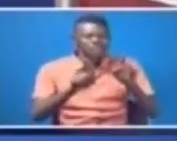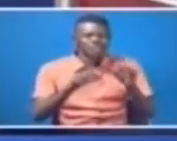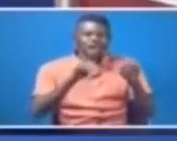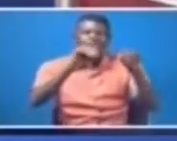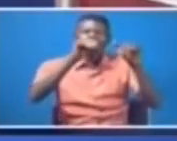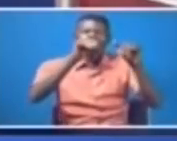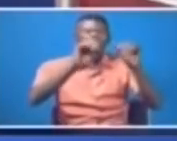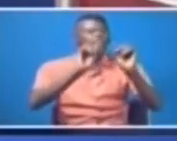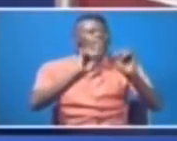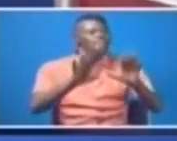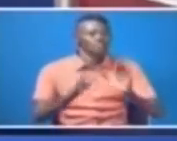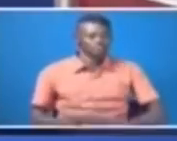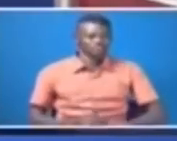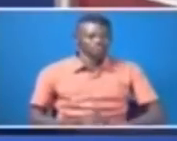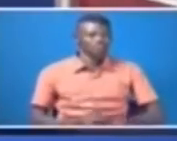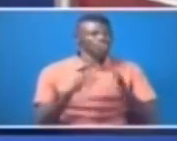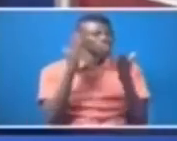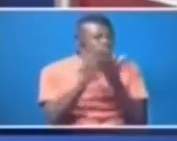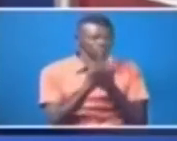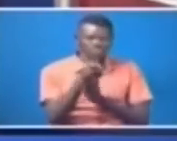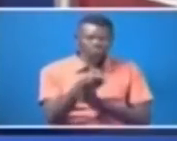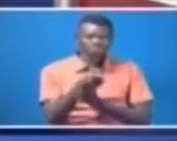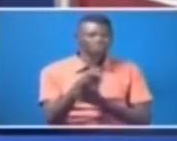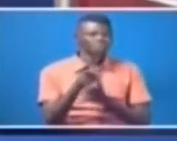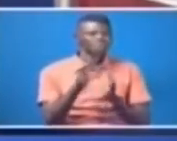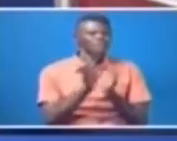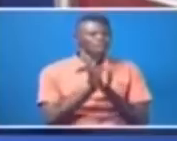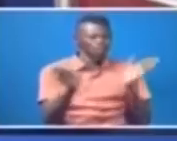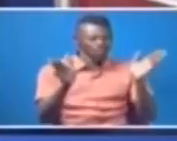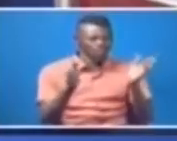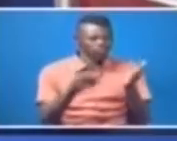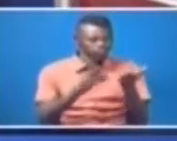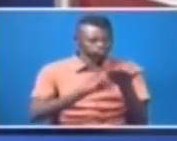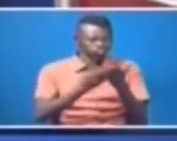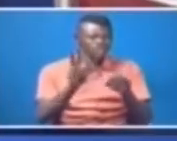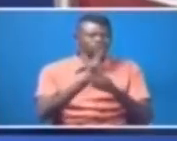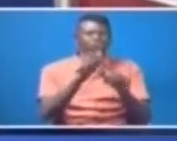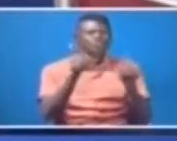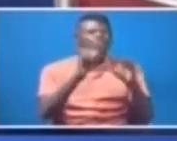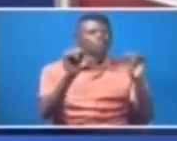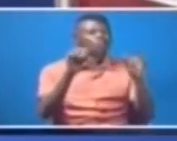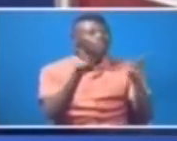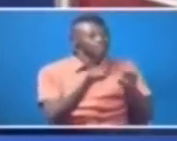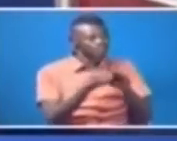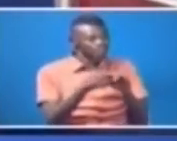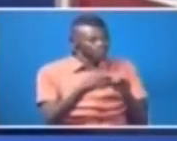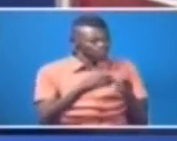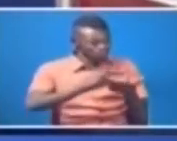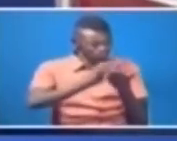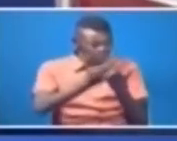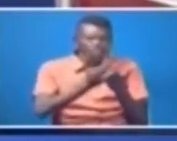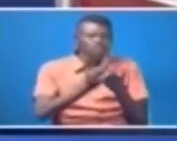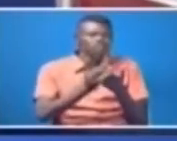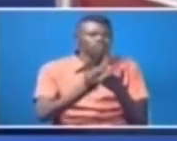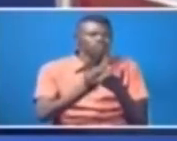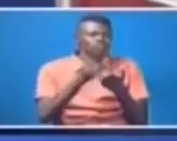of the outcome. And that is something that does threaten the use of public resources. We also need to look at what happens with funds as they